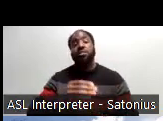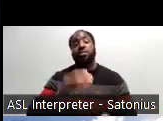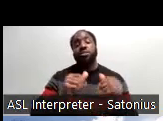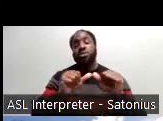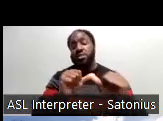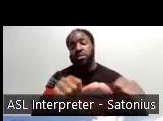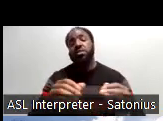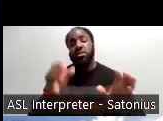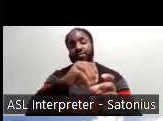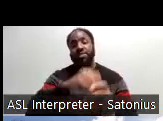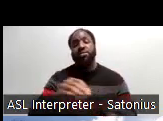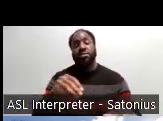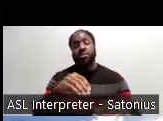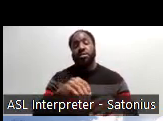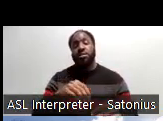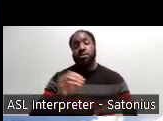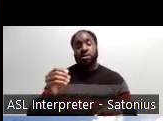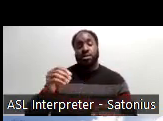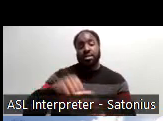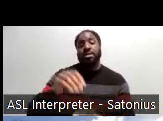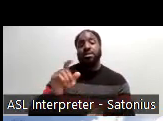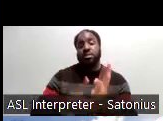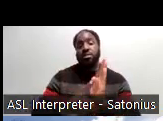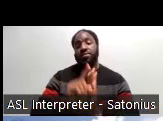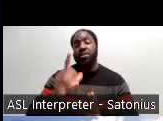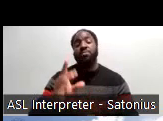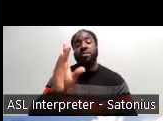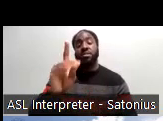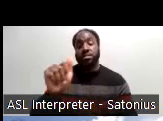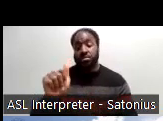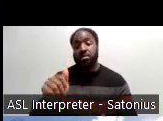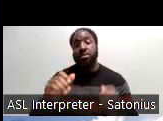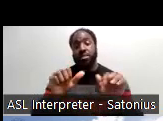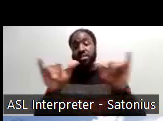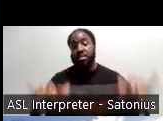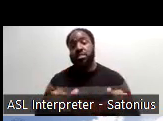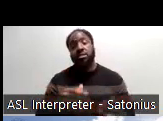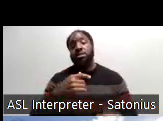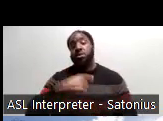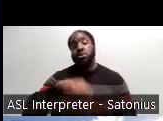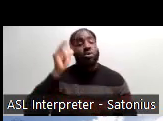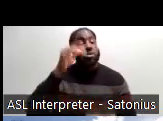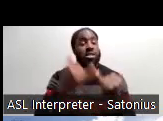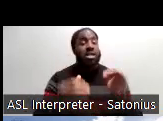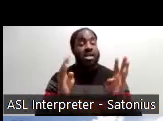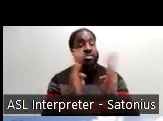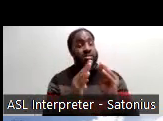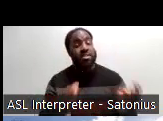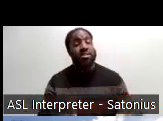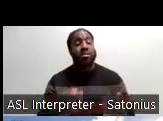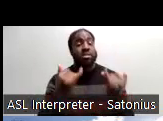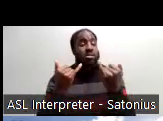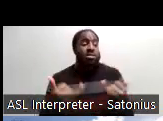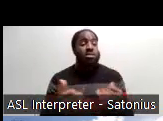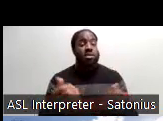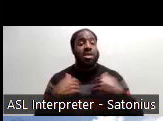our developmental disability system, which, as we all heard at the last Alzheimer's meeting, now has a